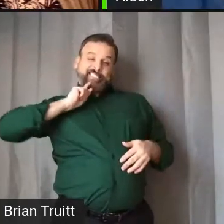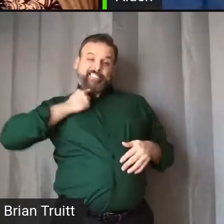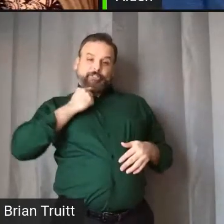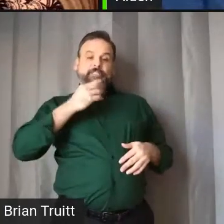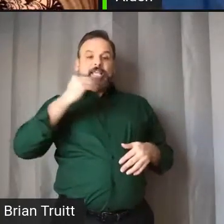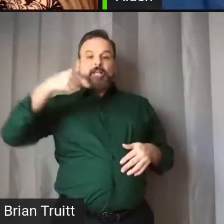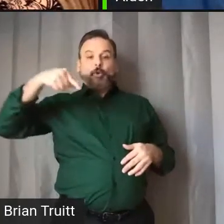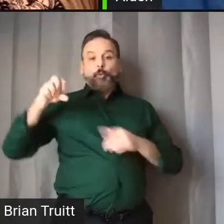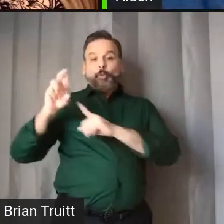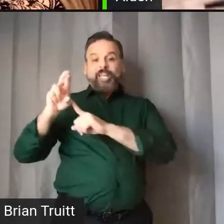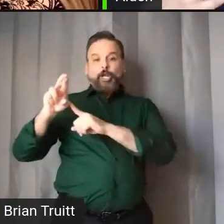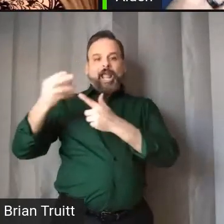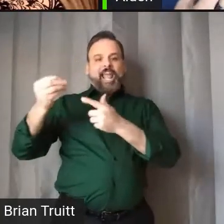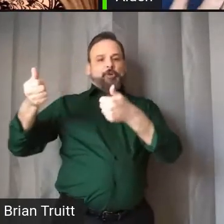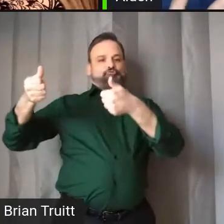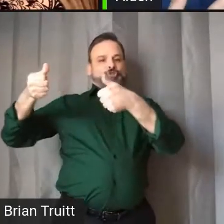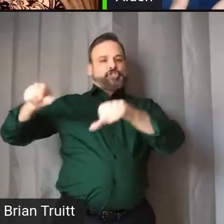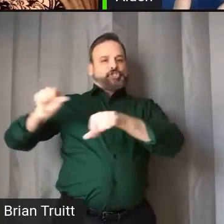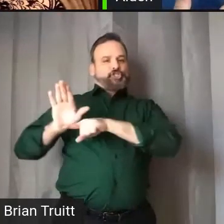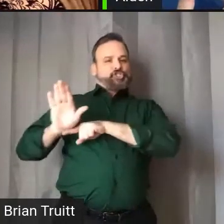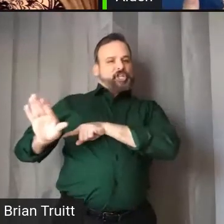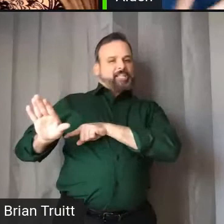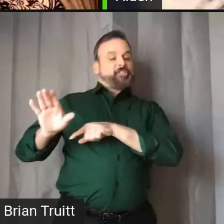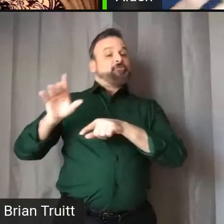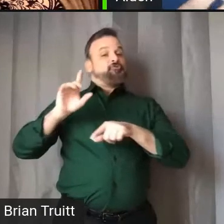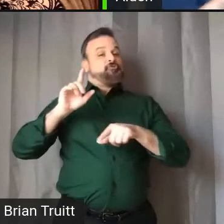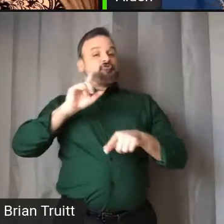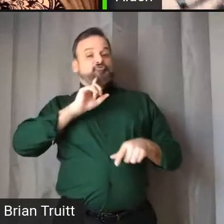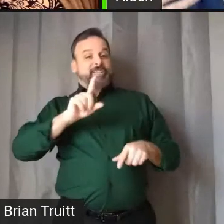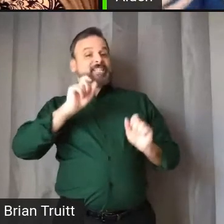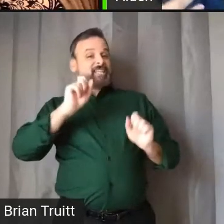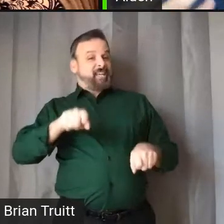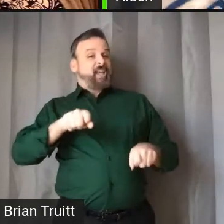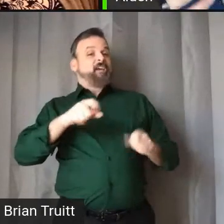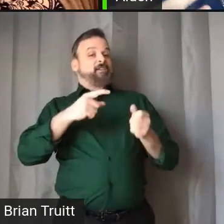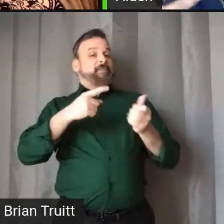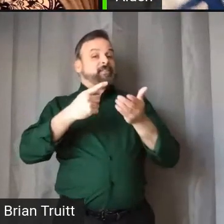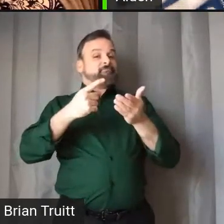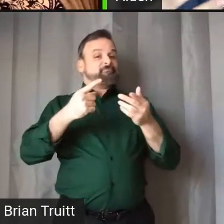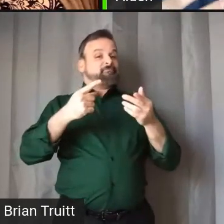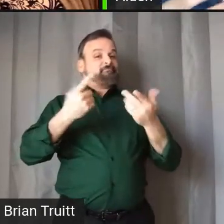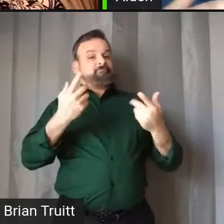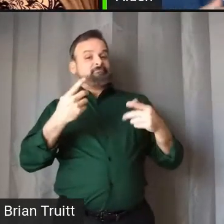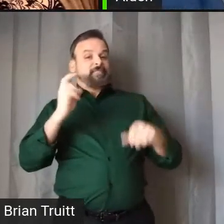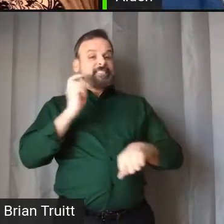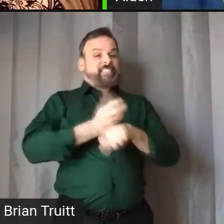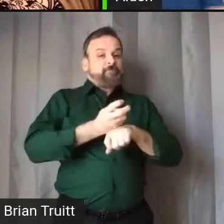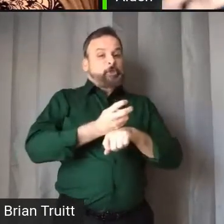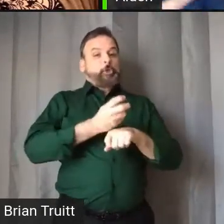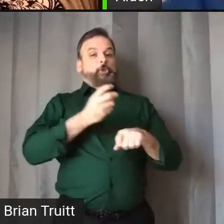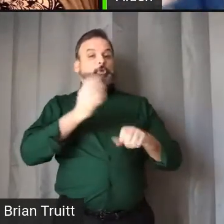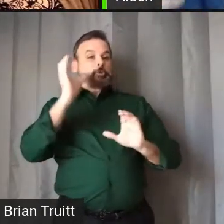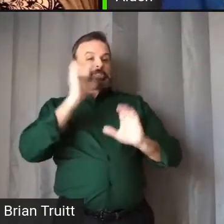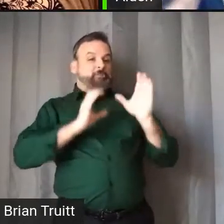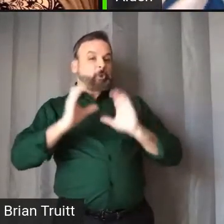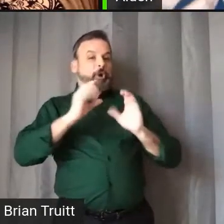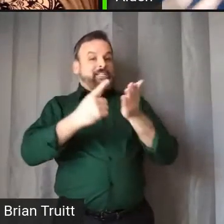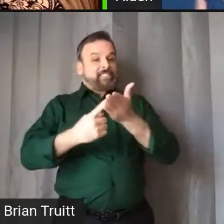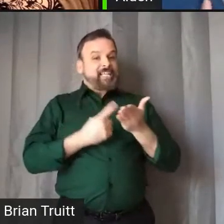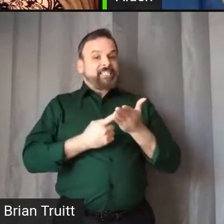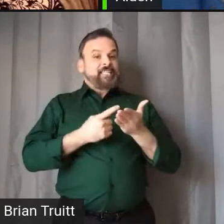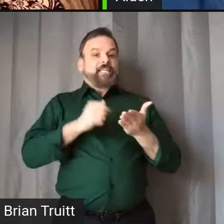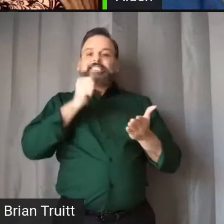a rejection of queerness can be a really difficult thing to explore and talk about, doesn't mean that you can't do that in a funny or